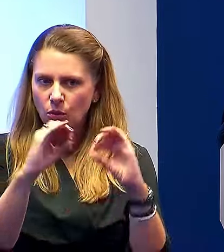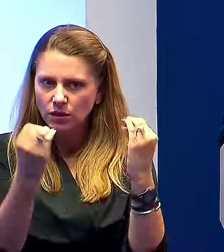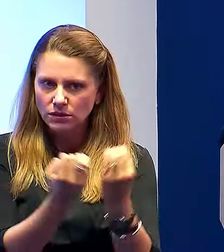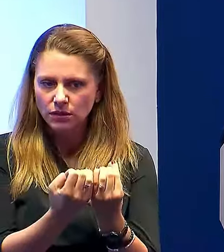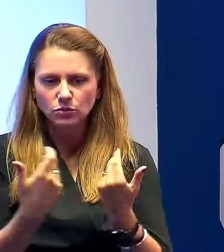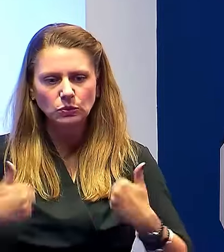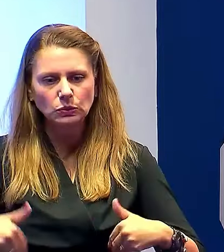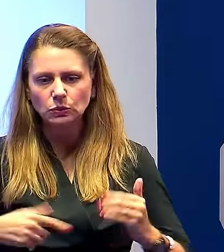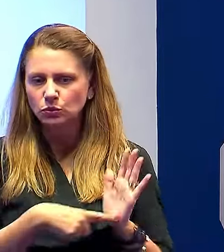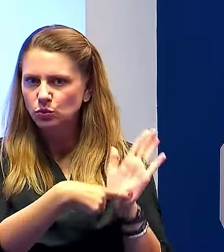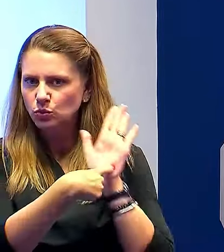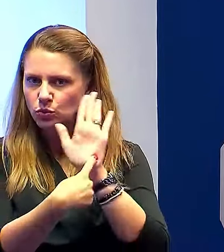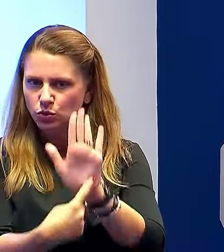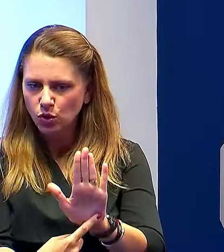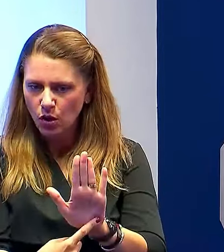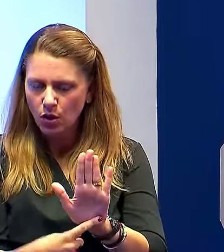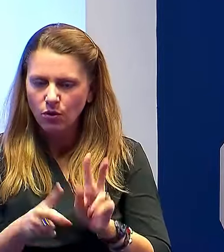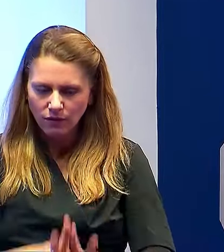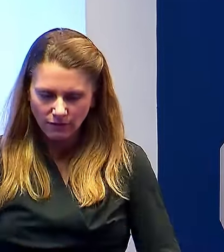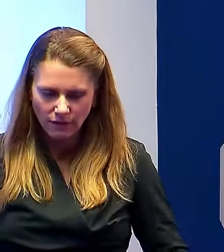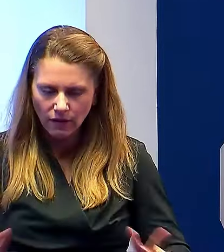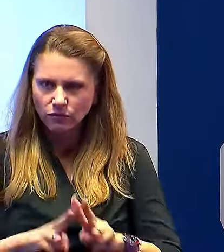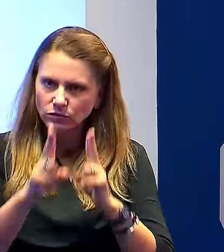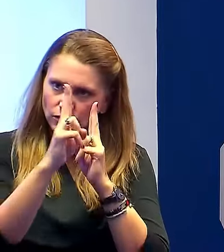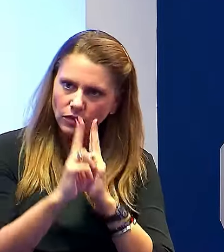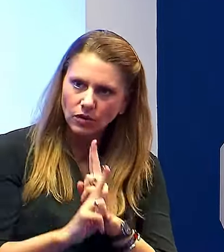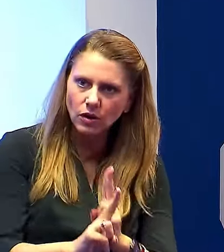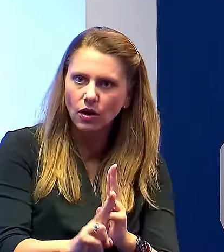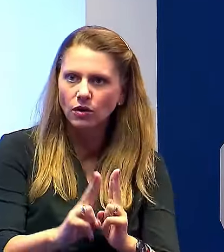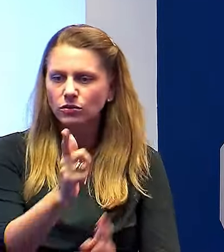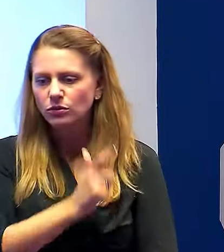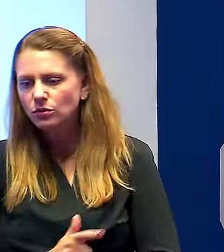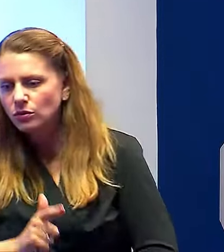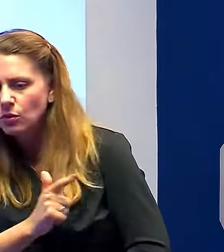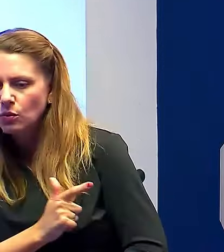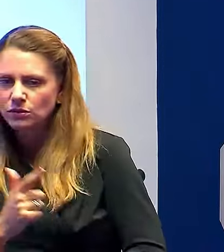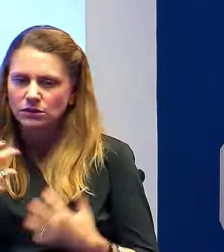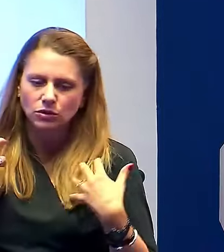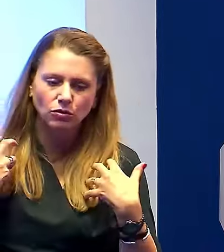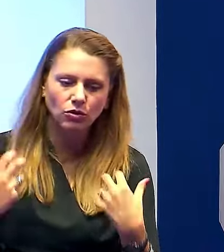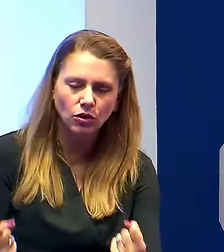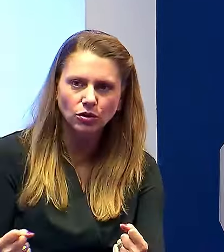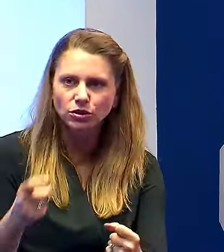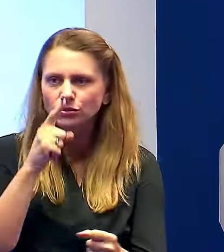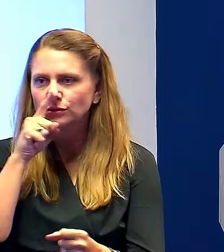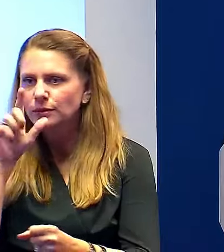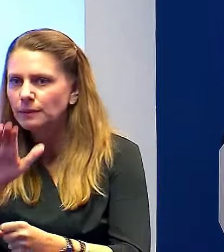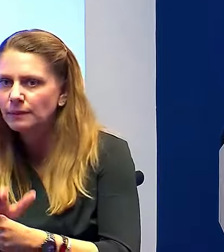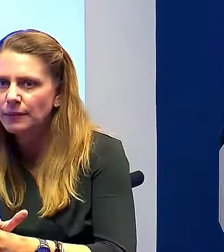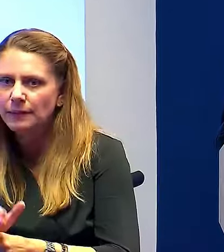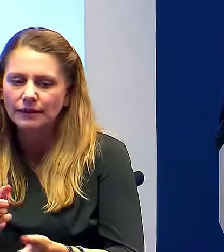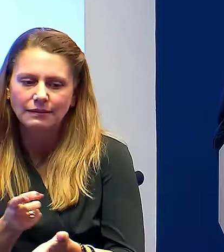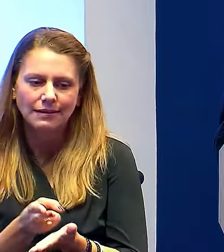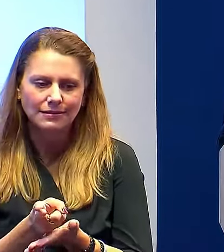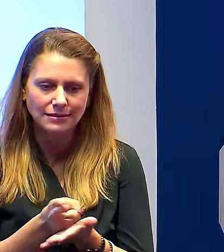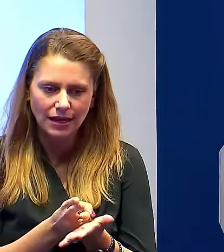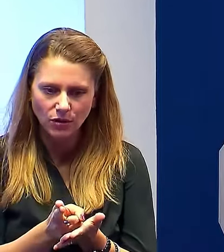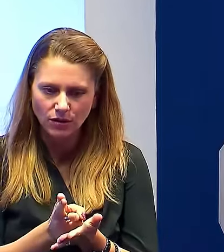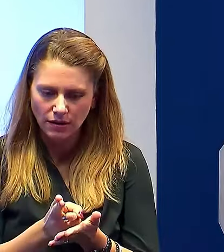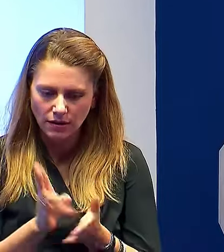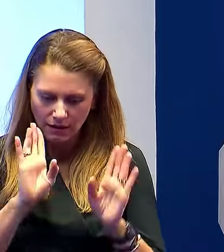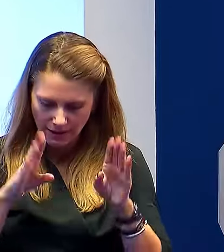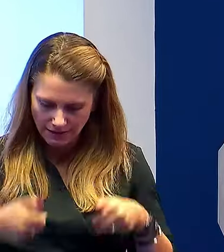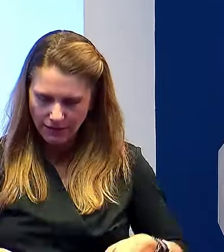values of honor, courage, loyalty, commitment, integrity, and selfless